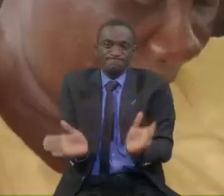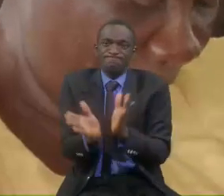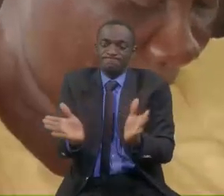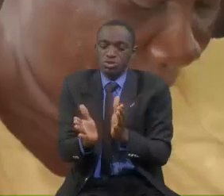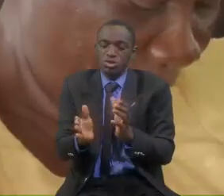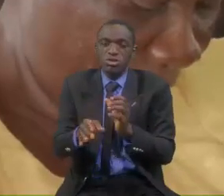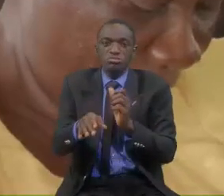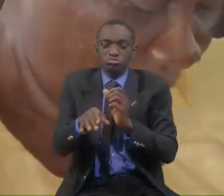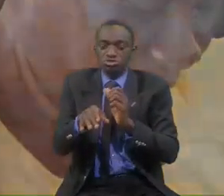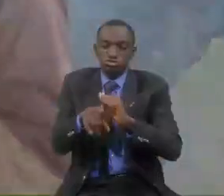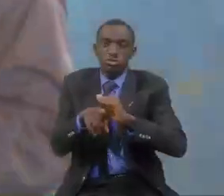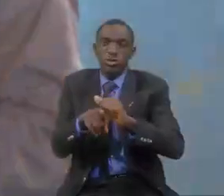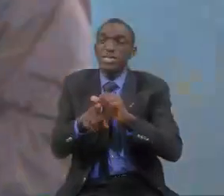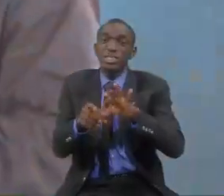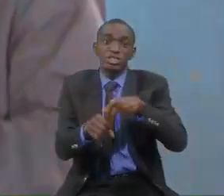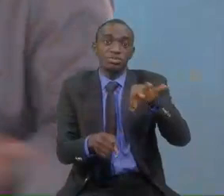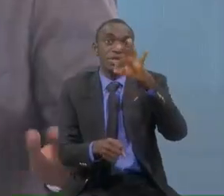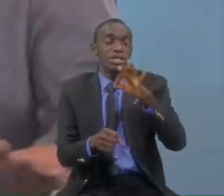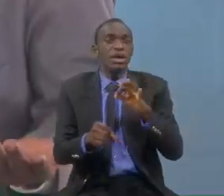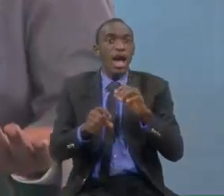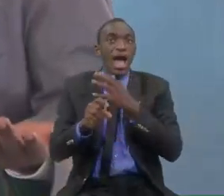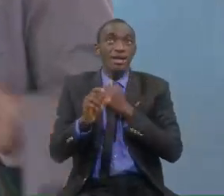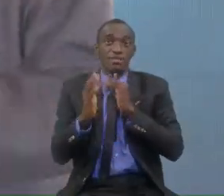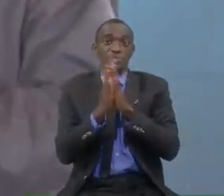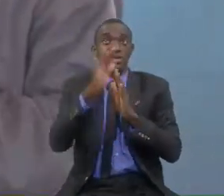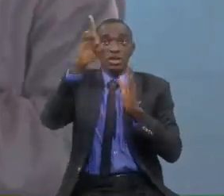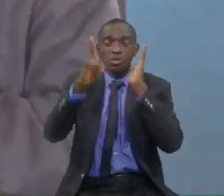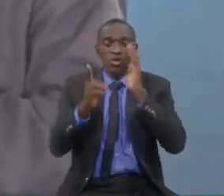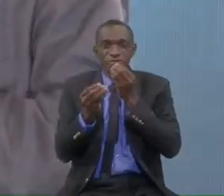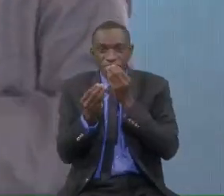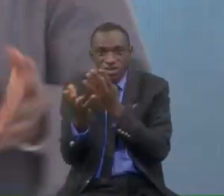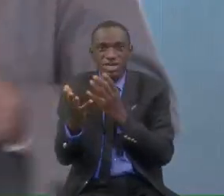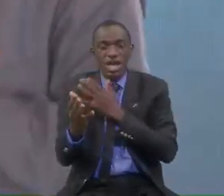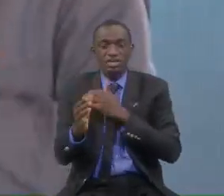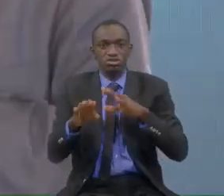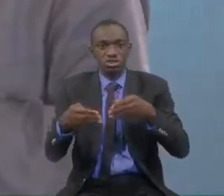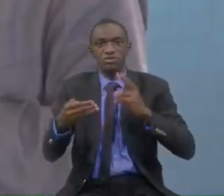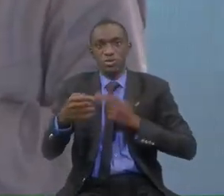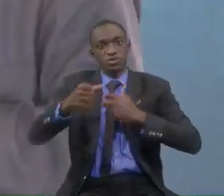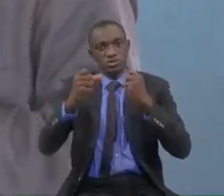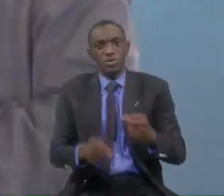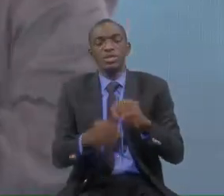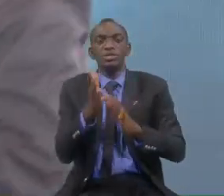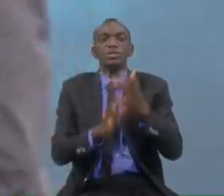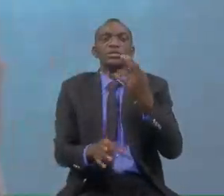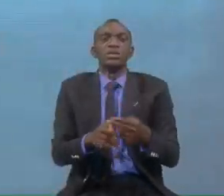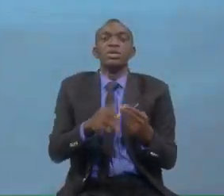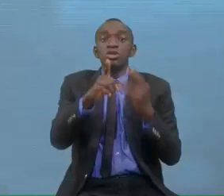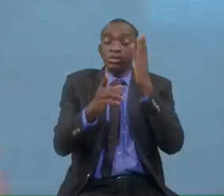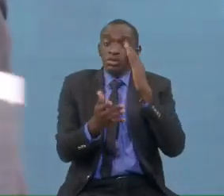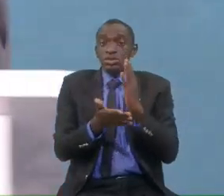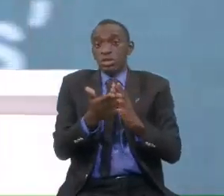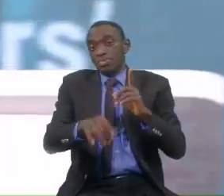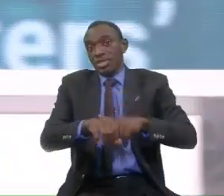know, sometimes a situation comes. Maybe they're expecting a preacher and they didn't find the preacher. And